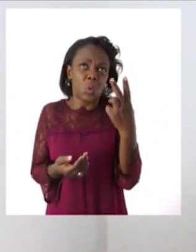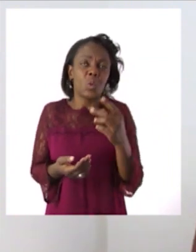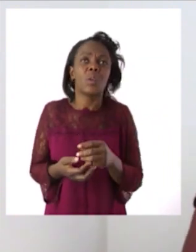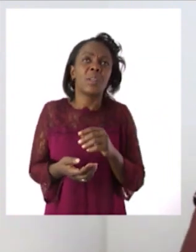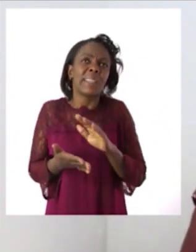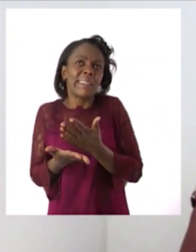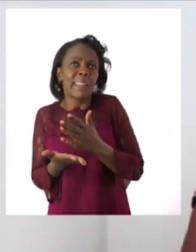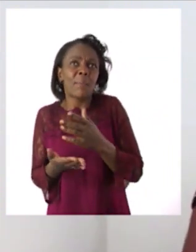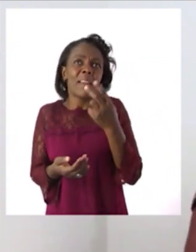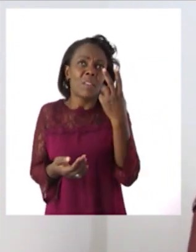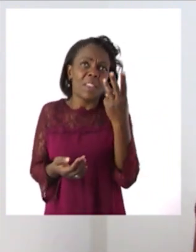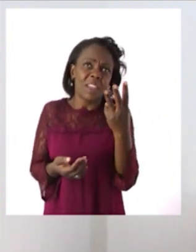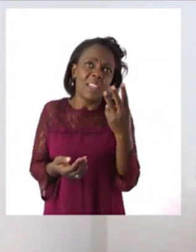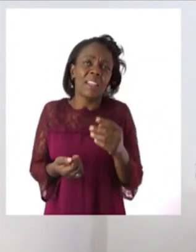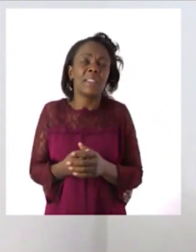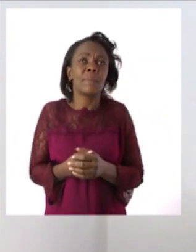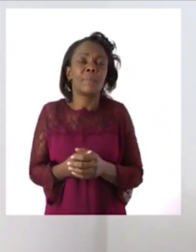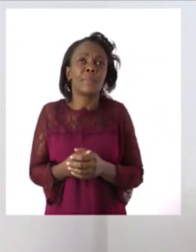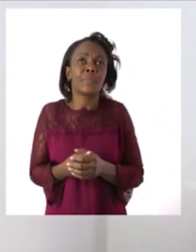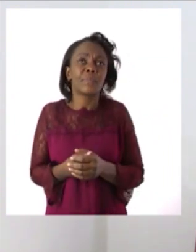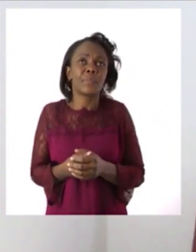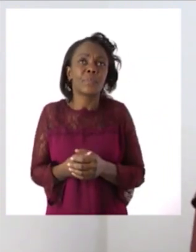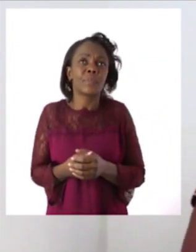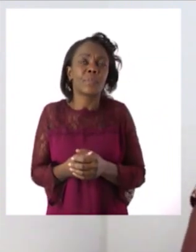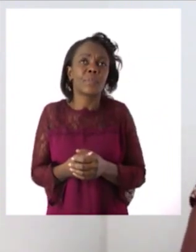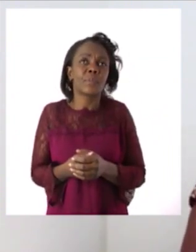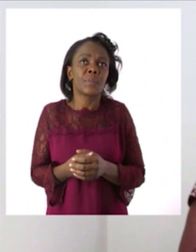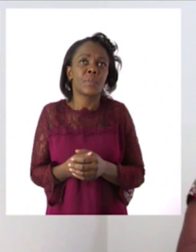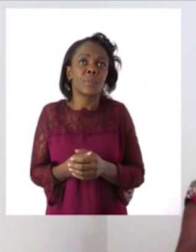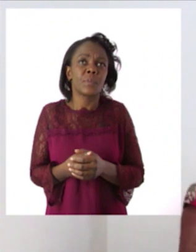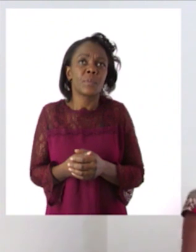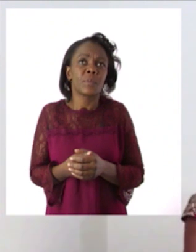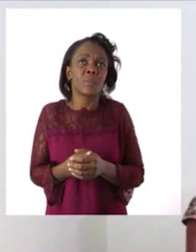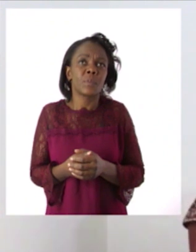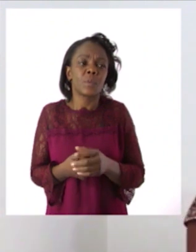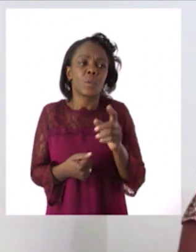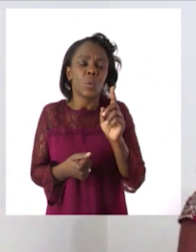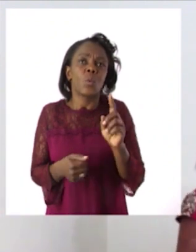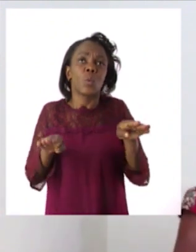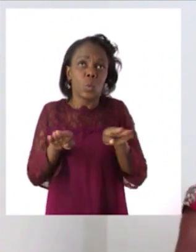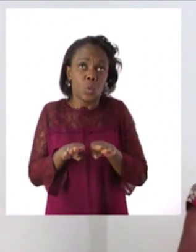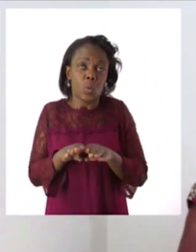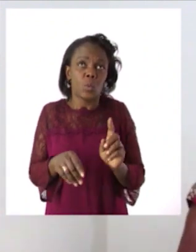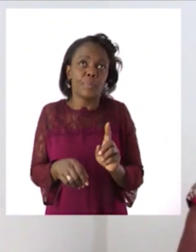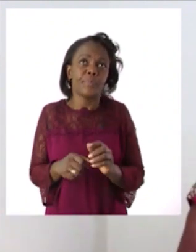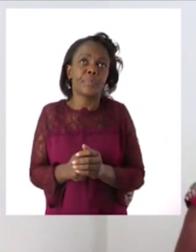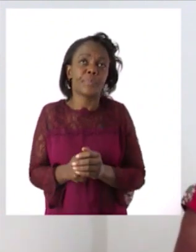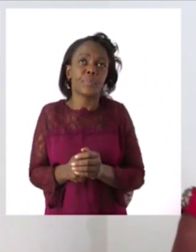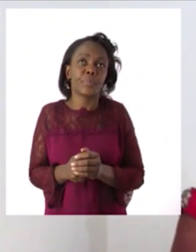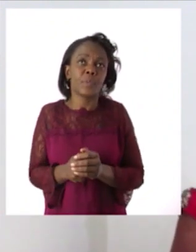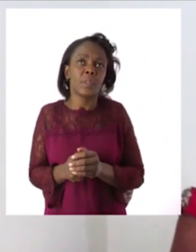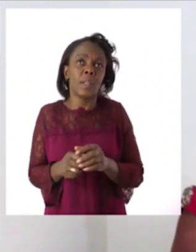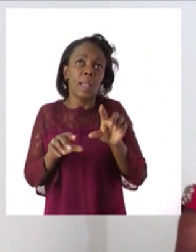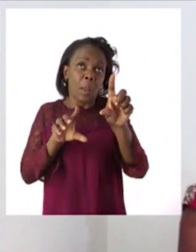we get the number of syllables in a word. Okay, so what we are going to do, we'll be calling out some of the words which